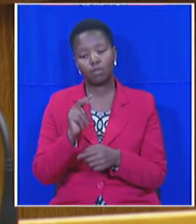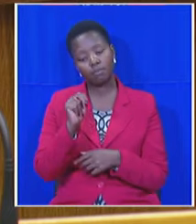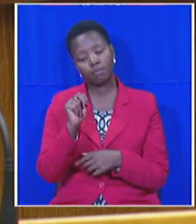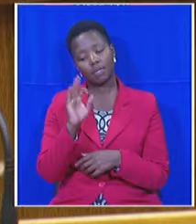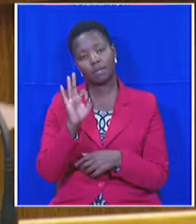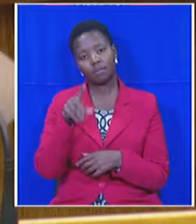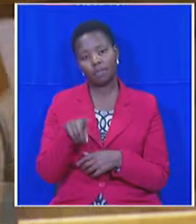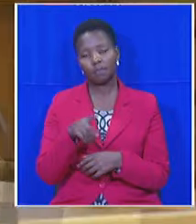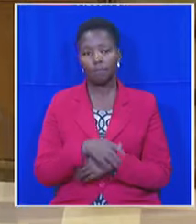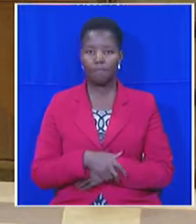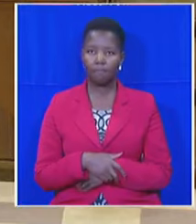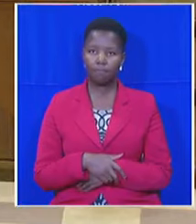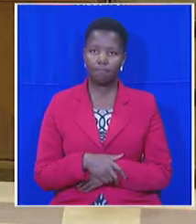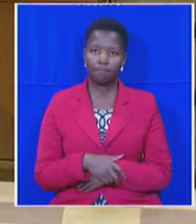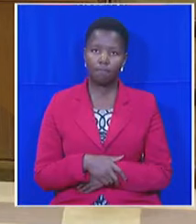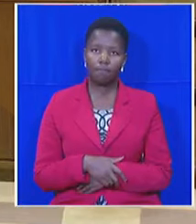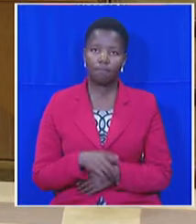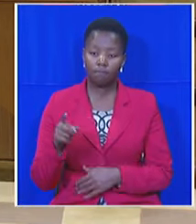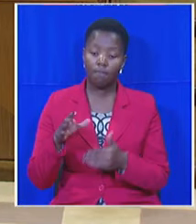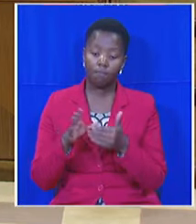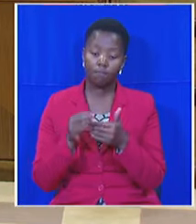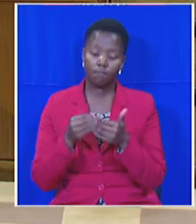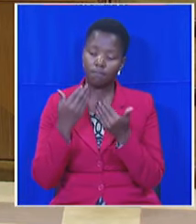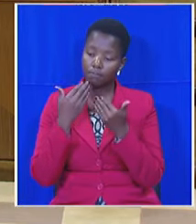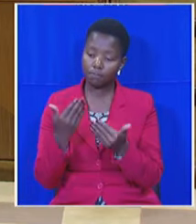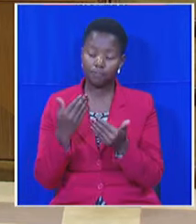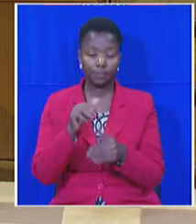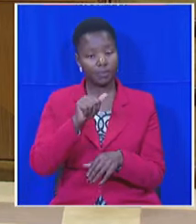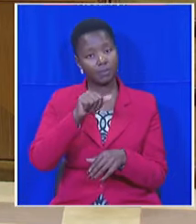support the budget. Thank you very much. ANC.